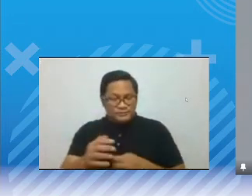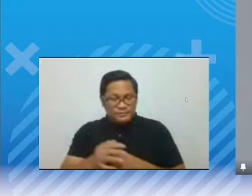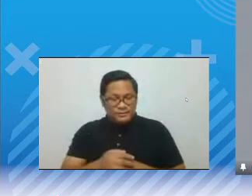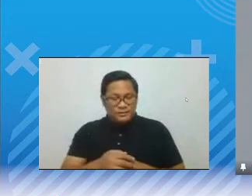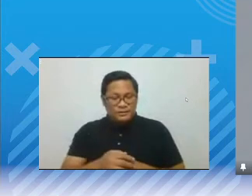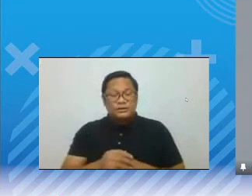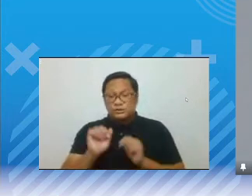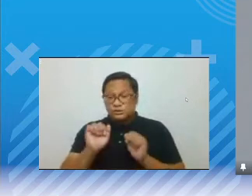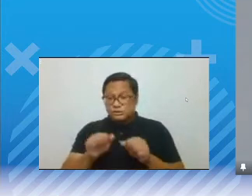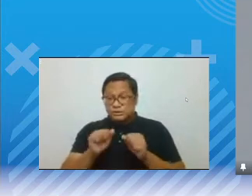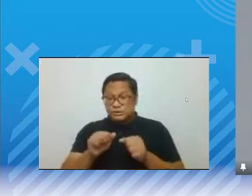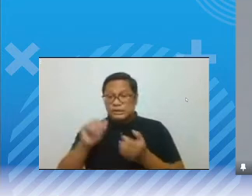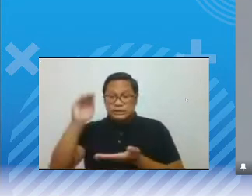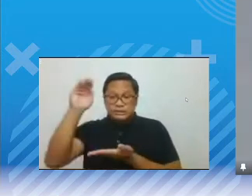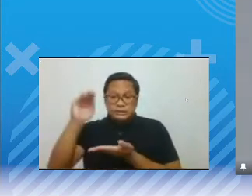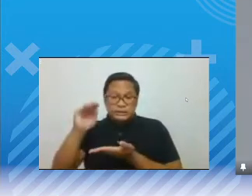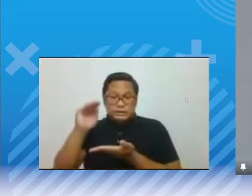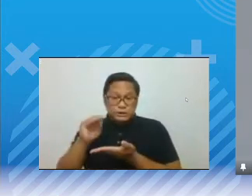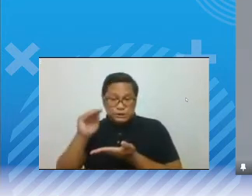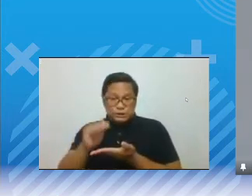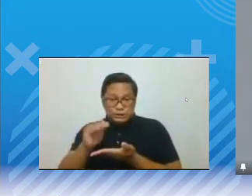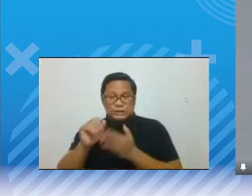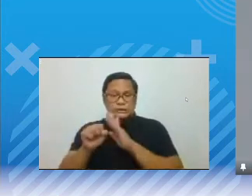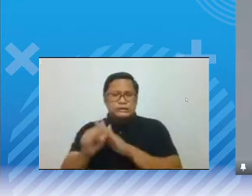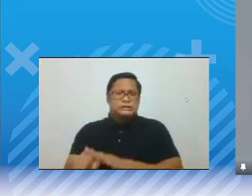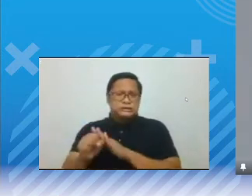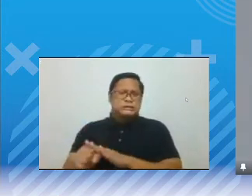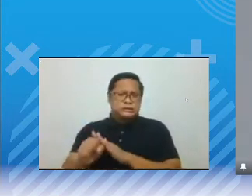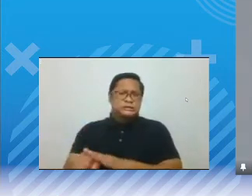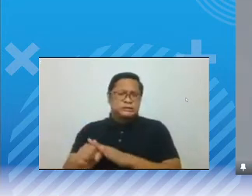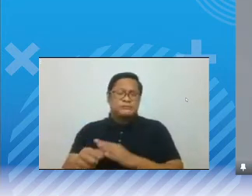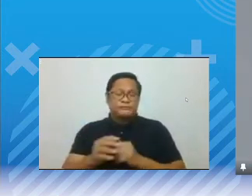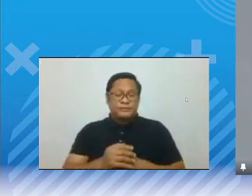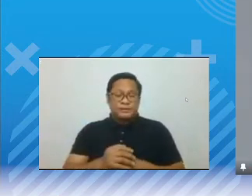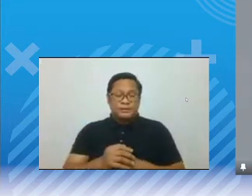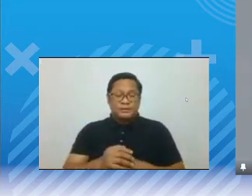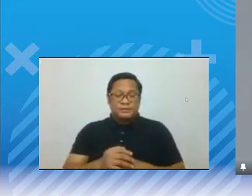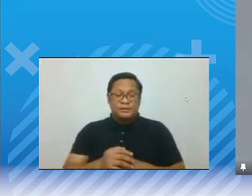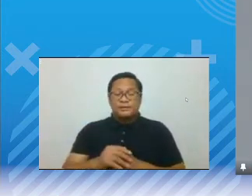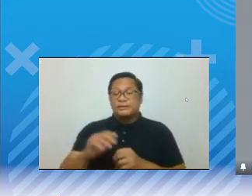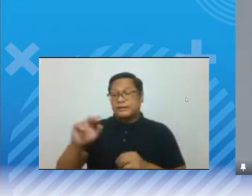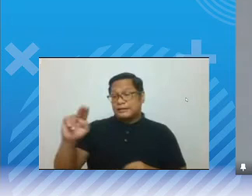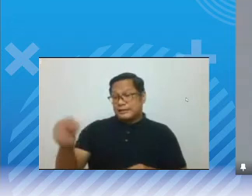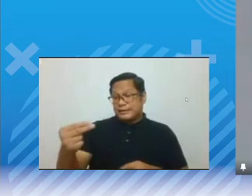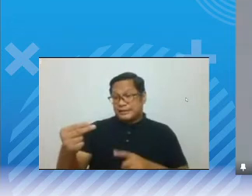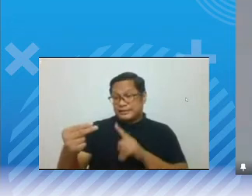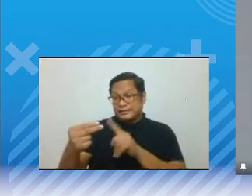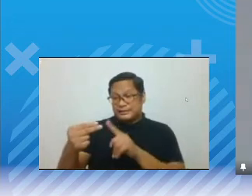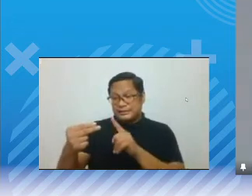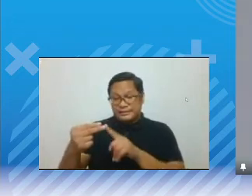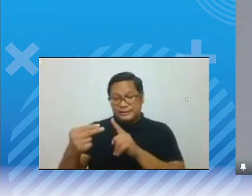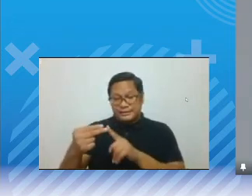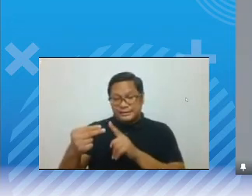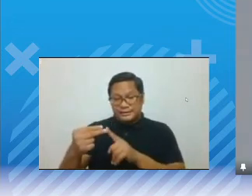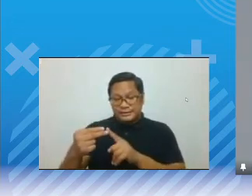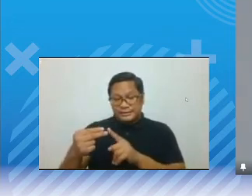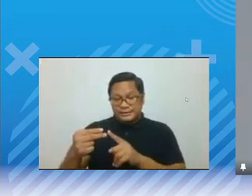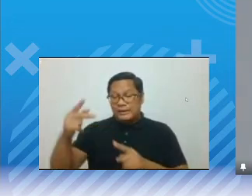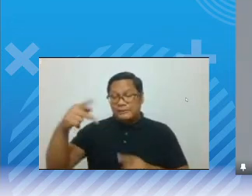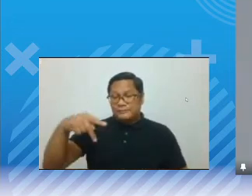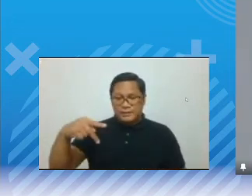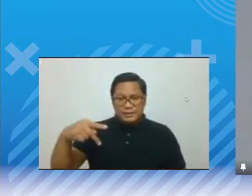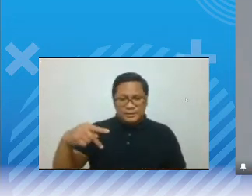that we could reduce too much stress. And then H from the word C from the word switch would